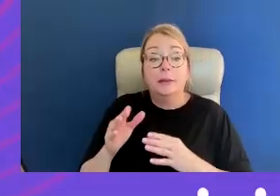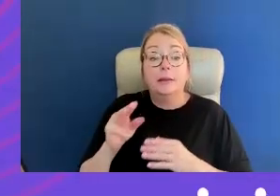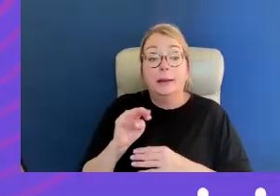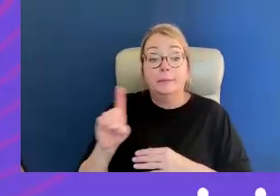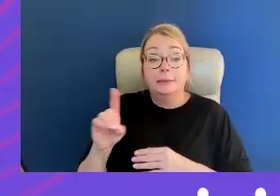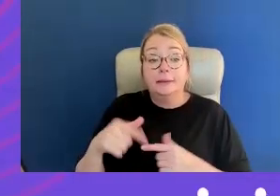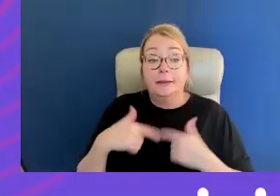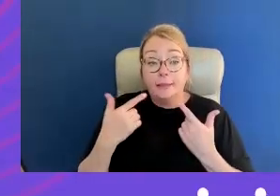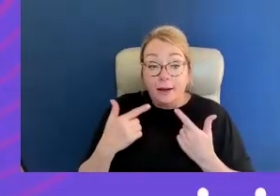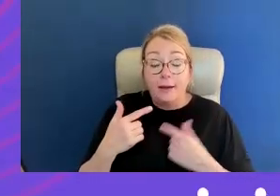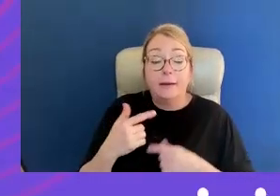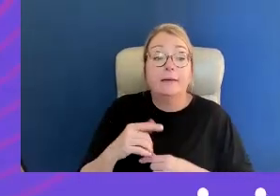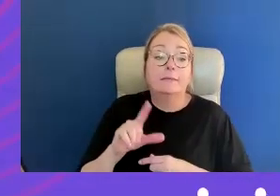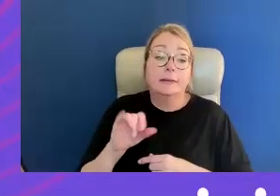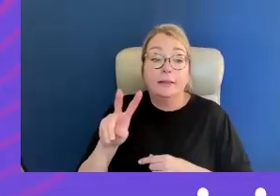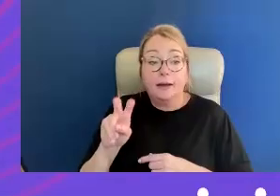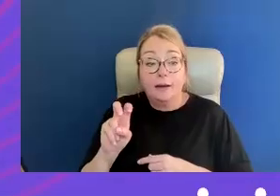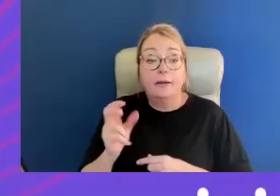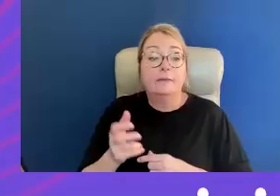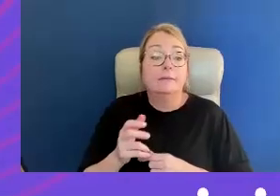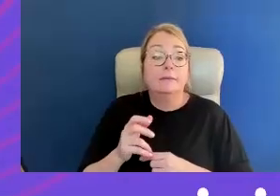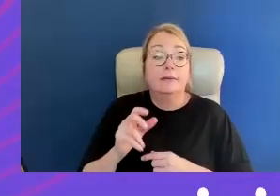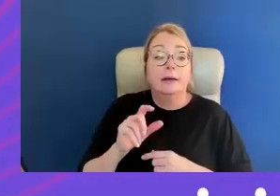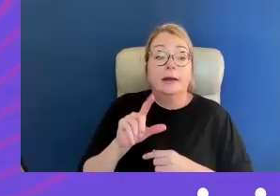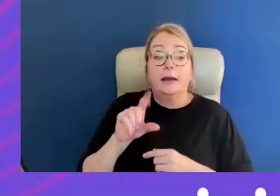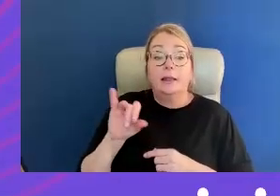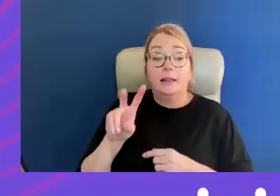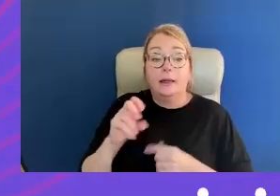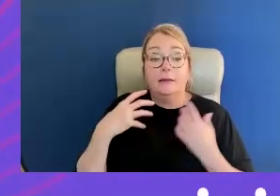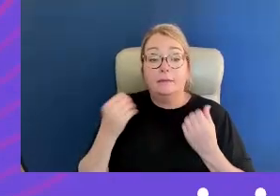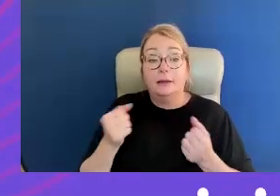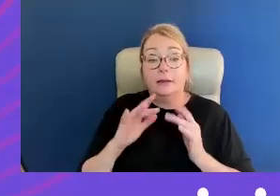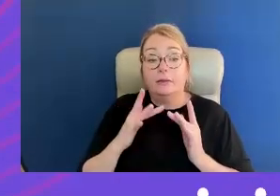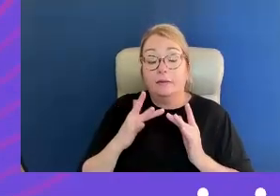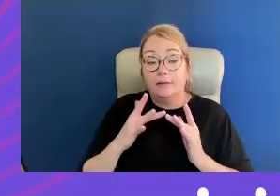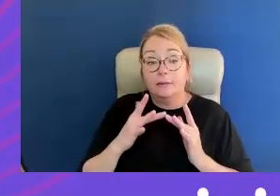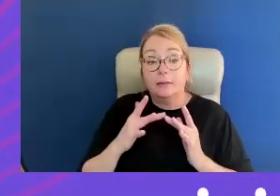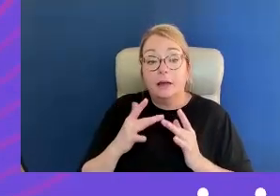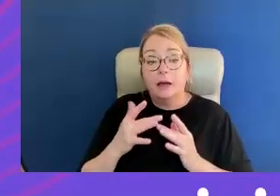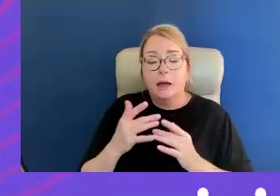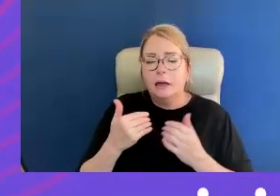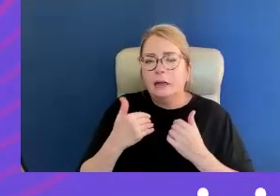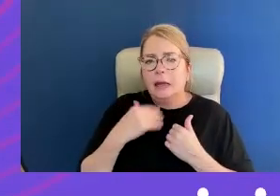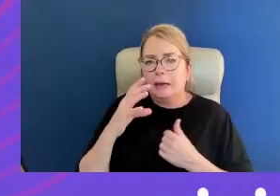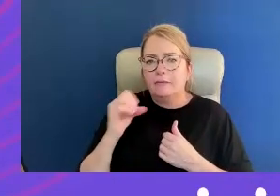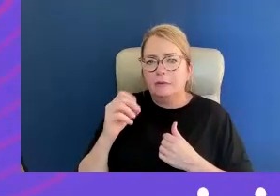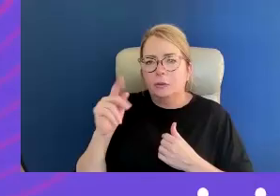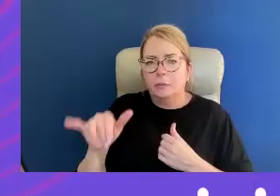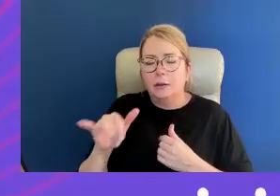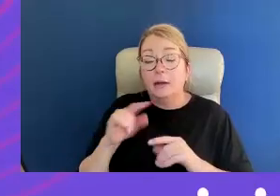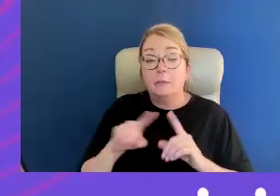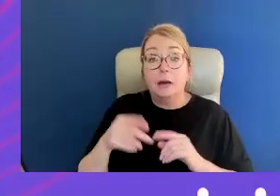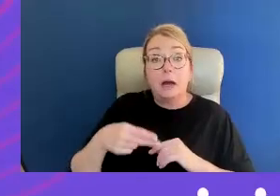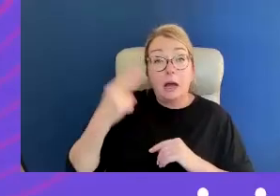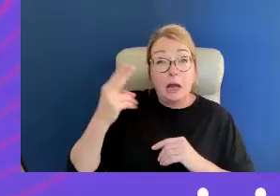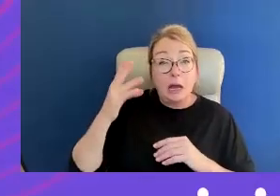You also have Live Health Online. Both of these options have a $10 copay. However, if you're on that high deductible plan, just know that you are going